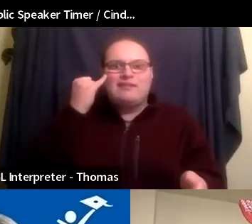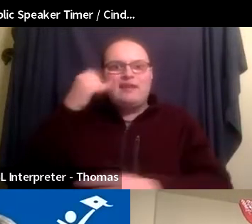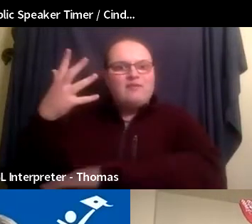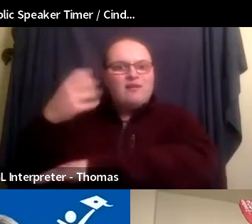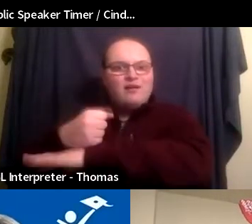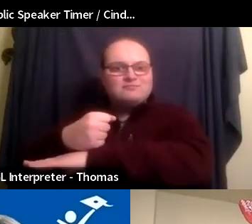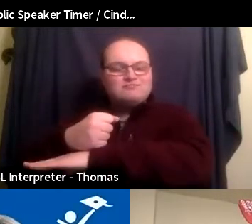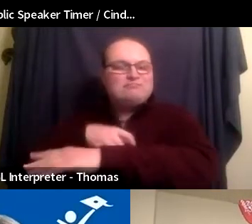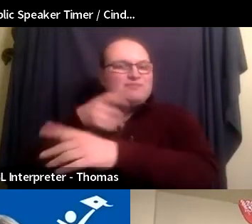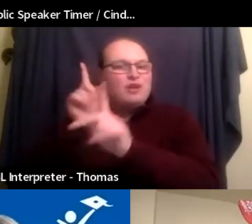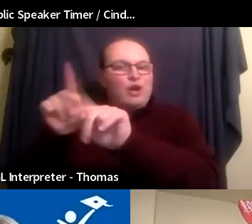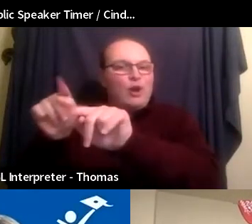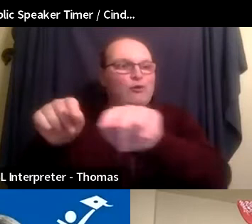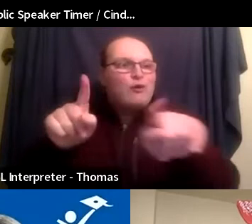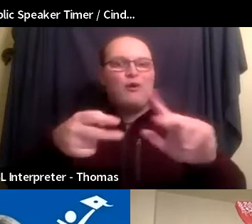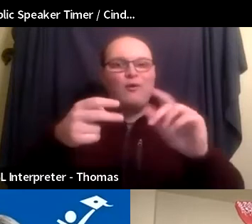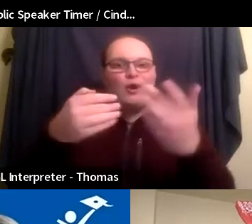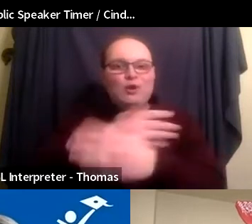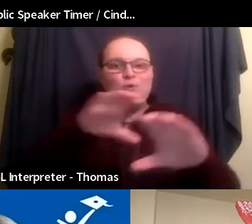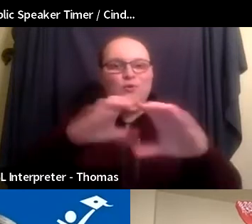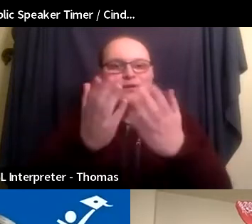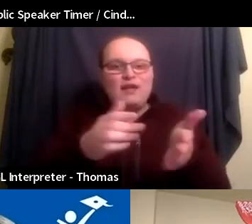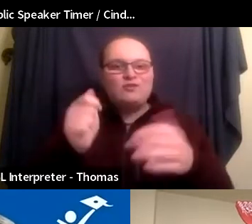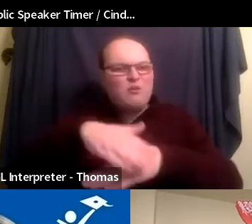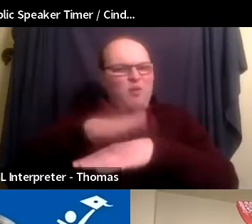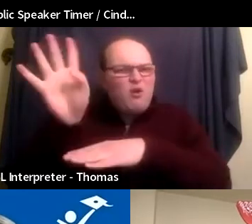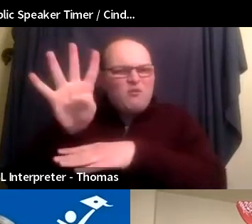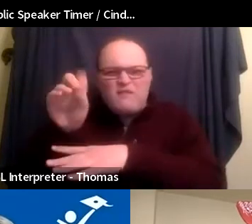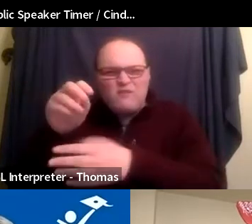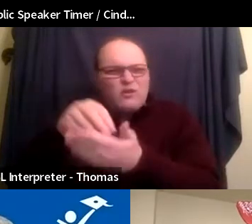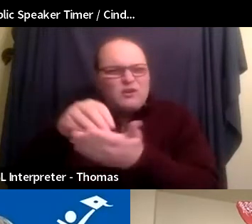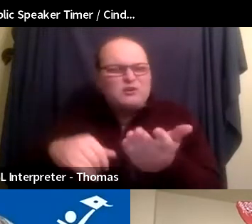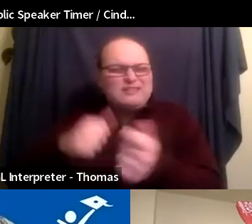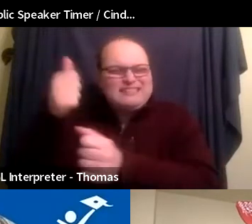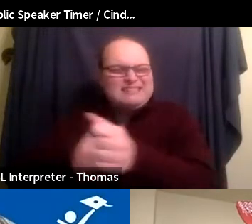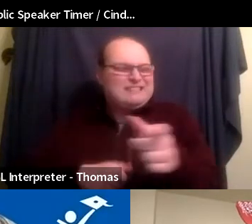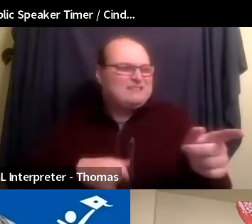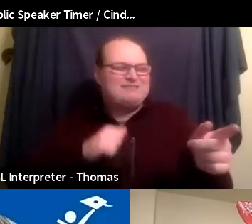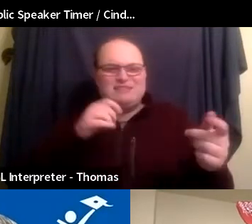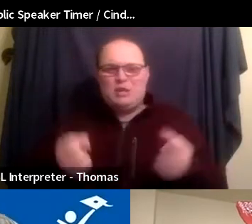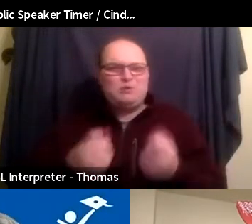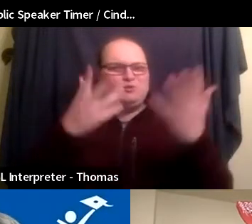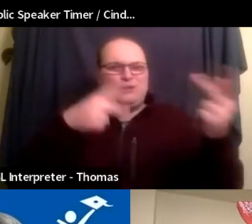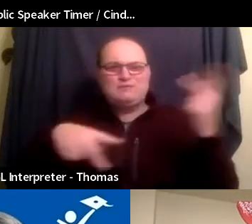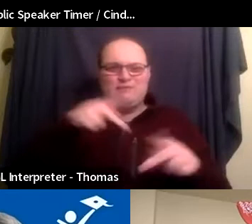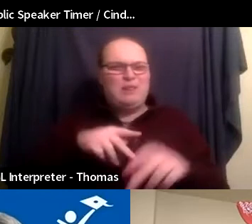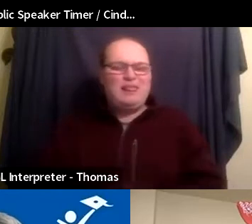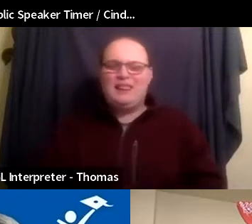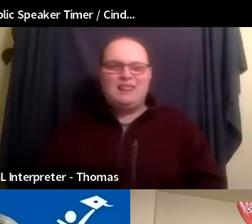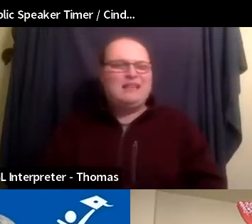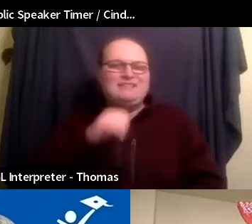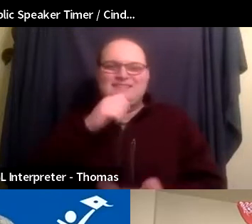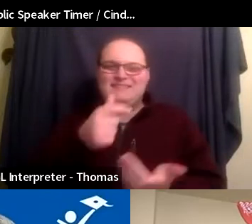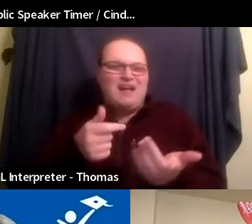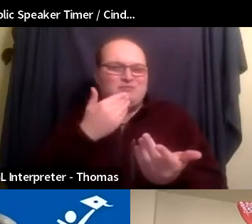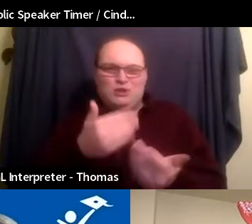for Northview, Perrywood, or whichever school that will be put in, that is overcrowding the school already. My child